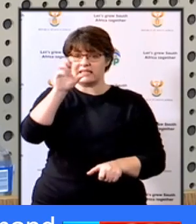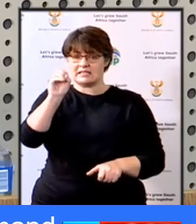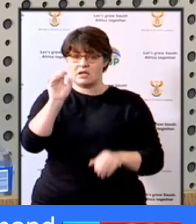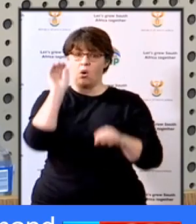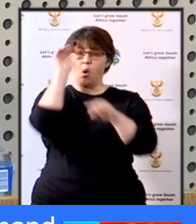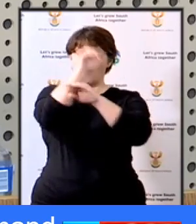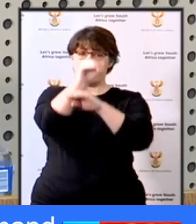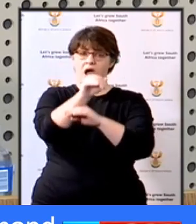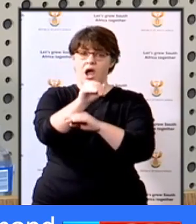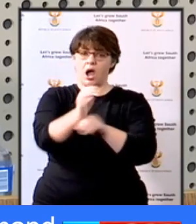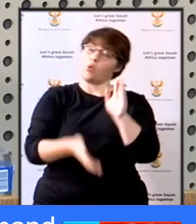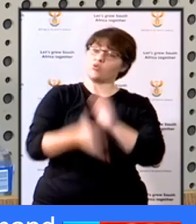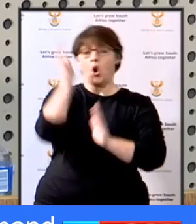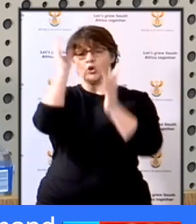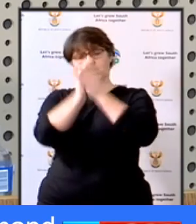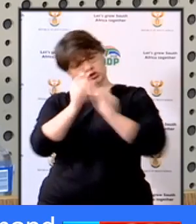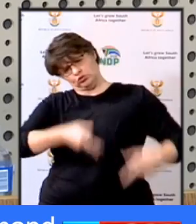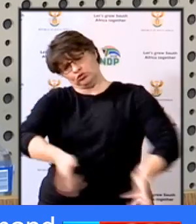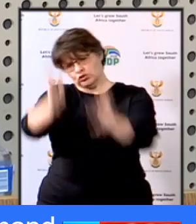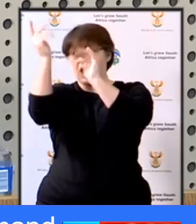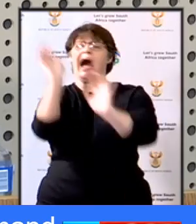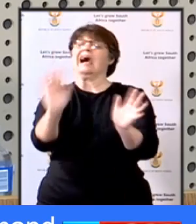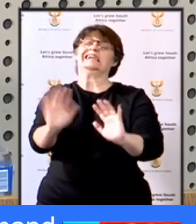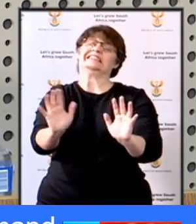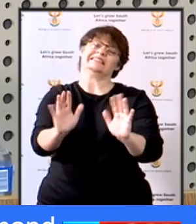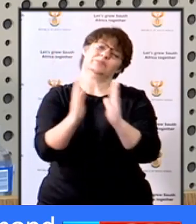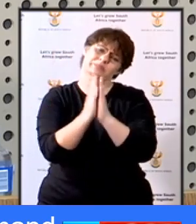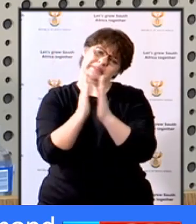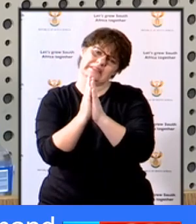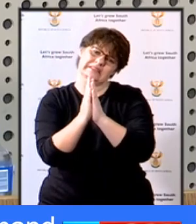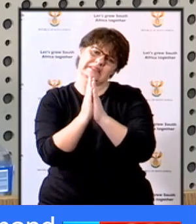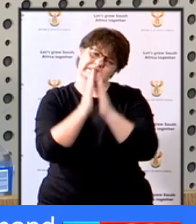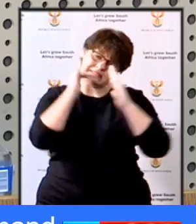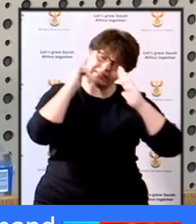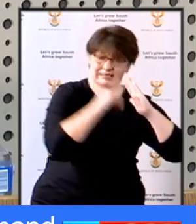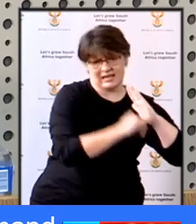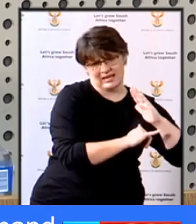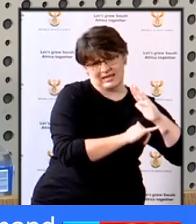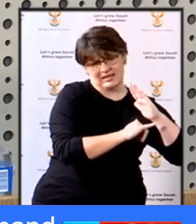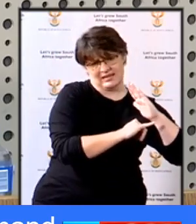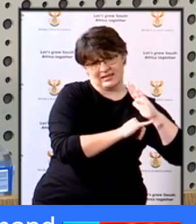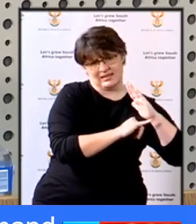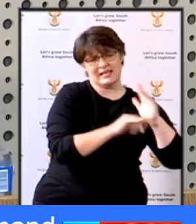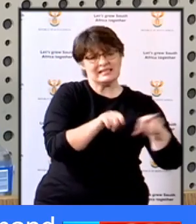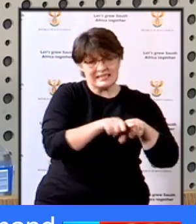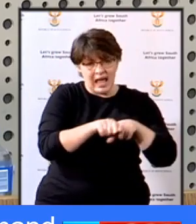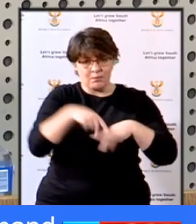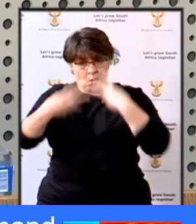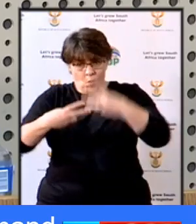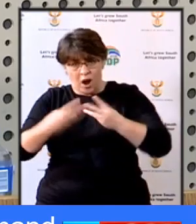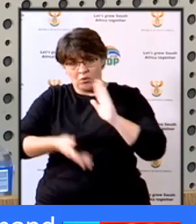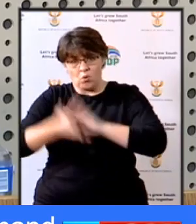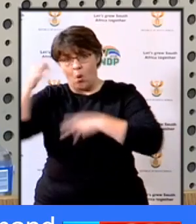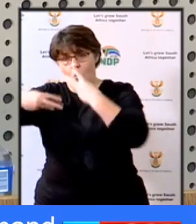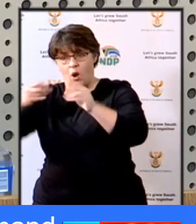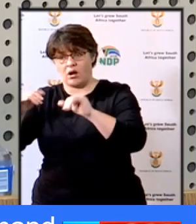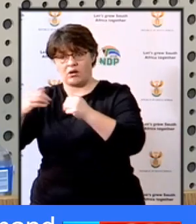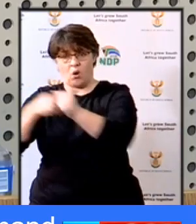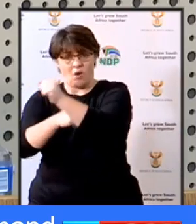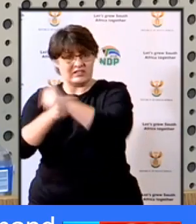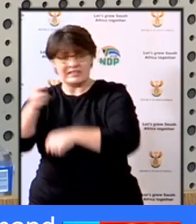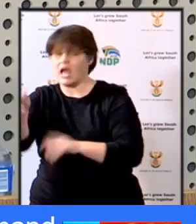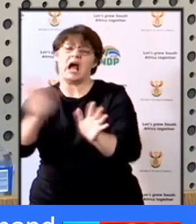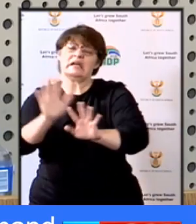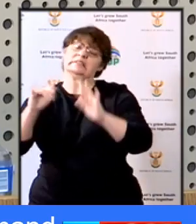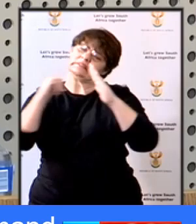go to church, just as they are encouraged to work at home if they can. But there is no